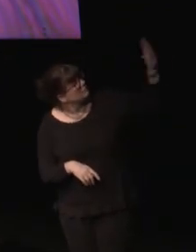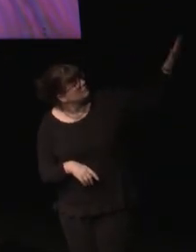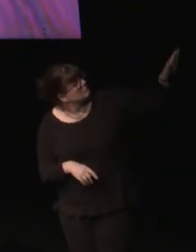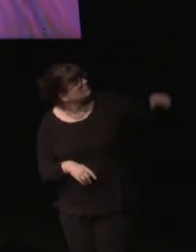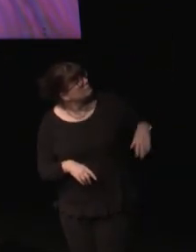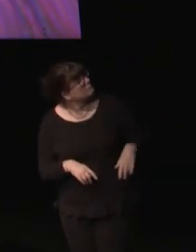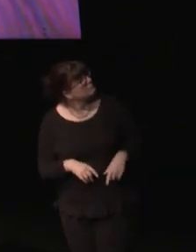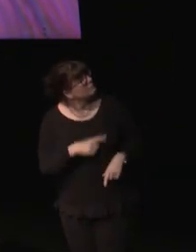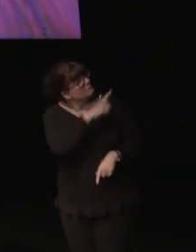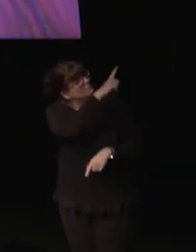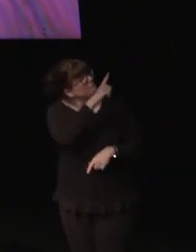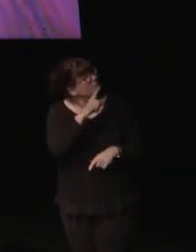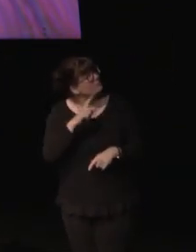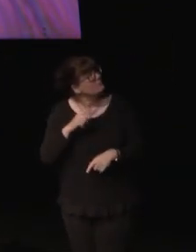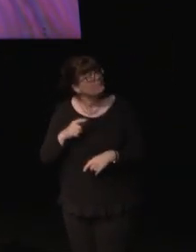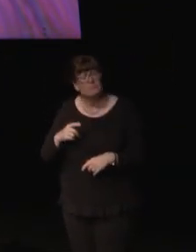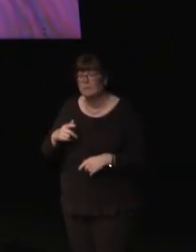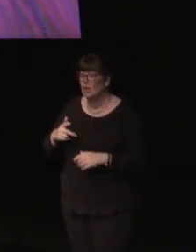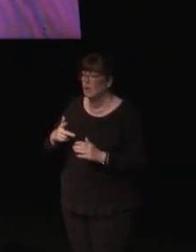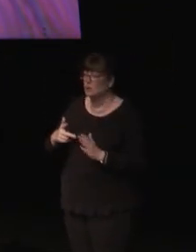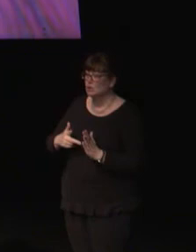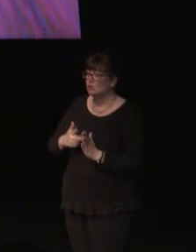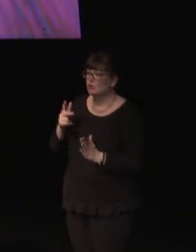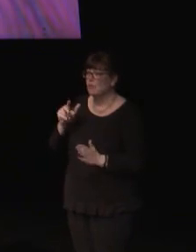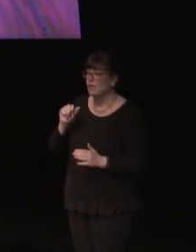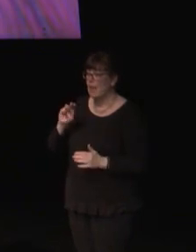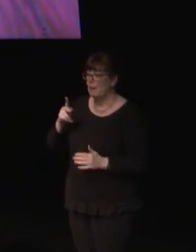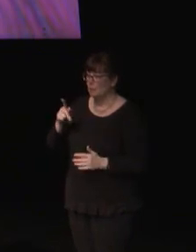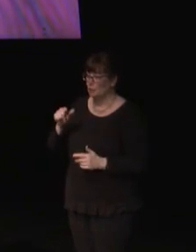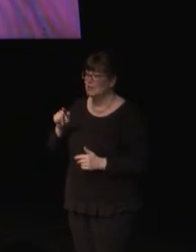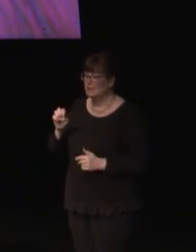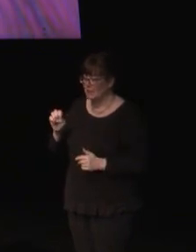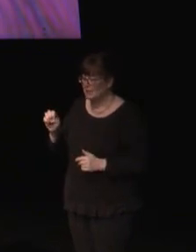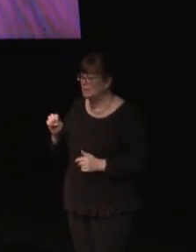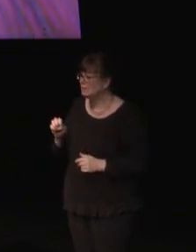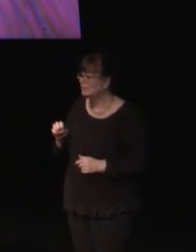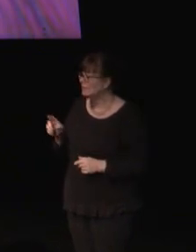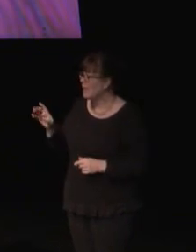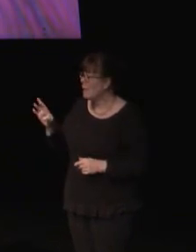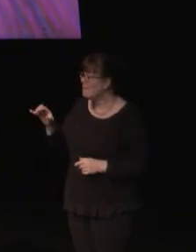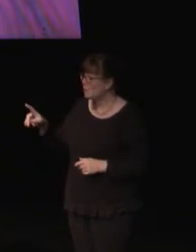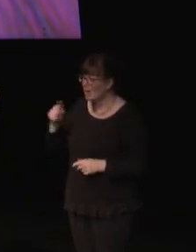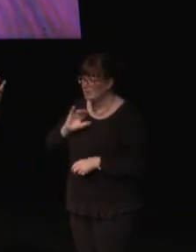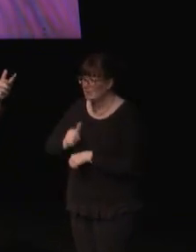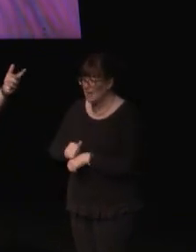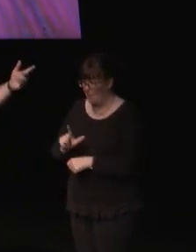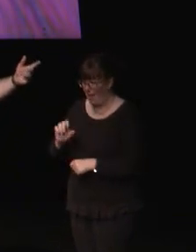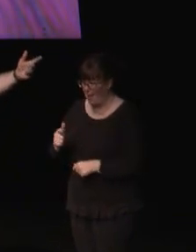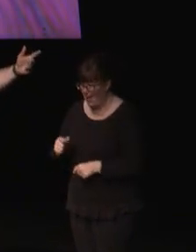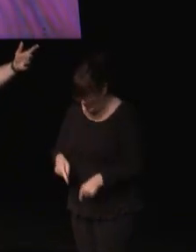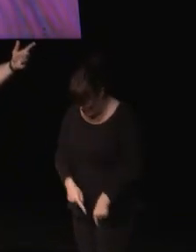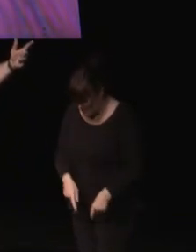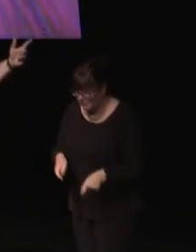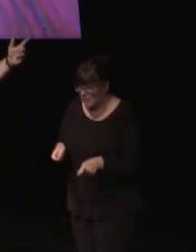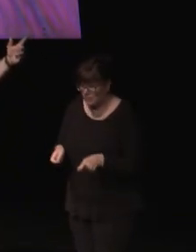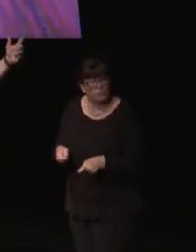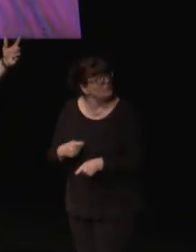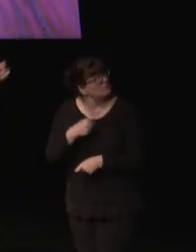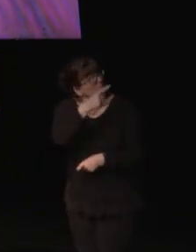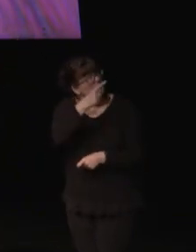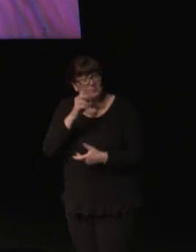guys is a triple amputee, and Bryce had a leg control on one of his guys earlier, and right here we're